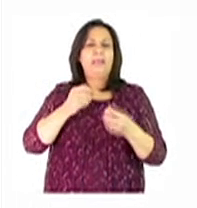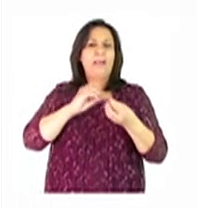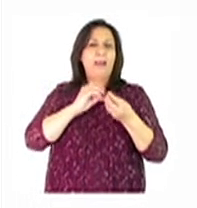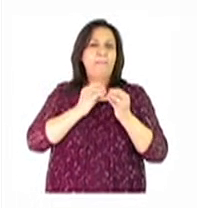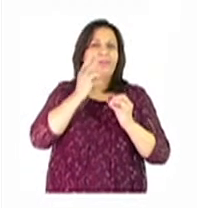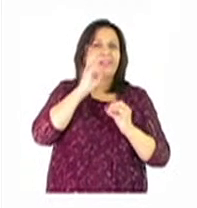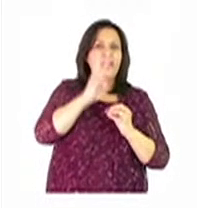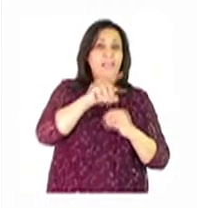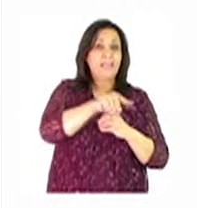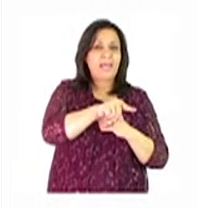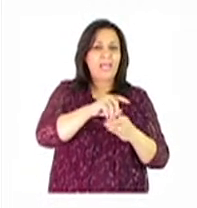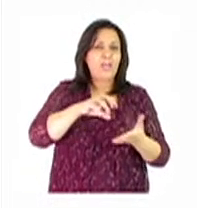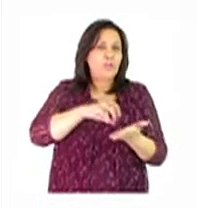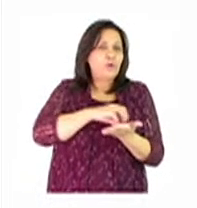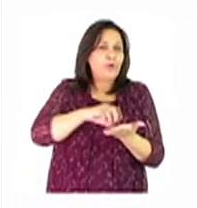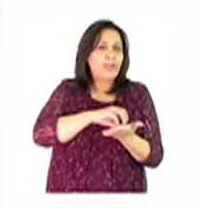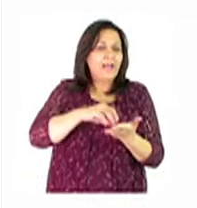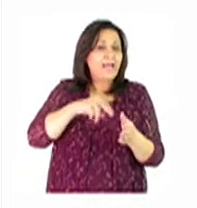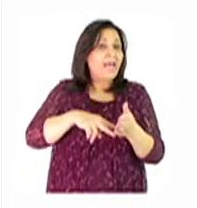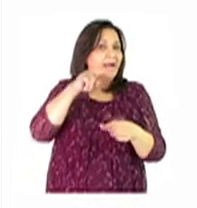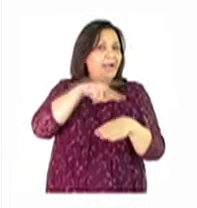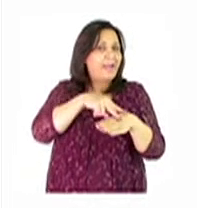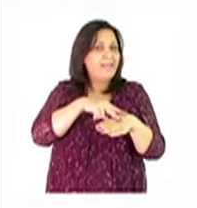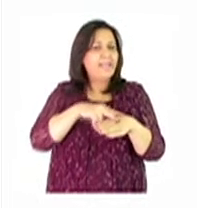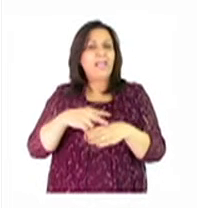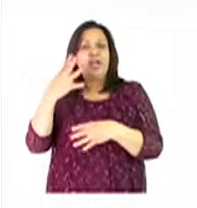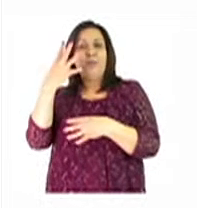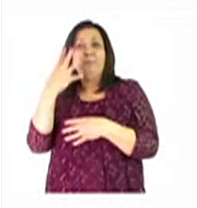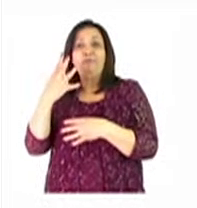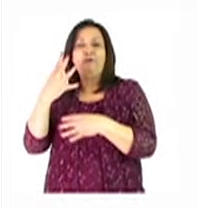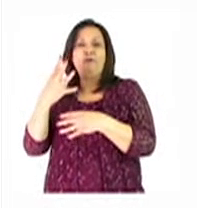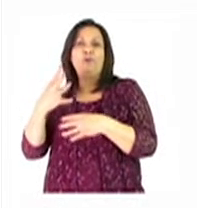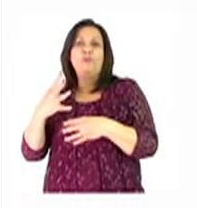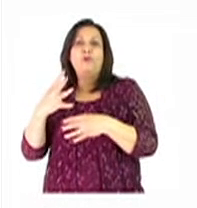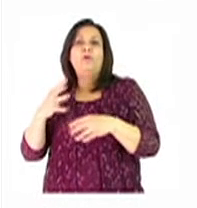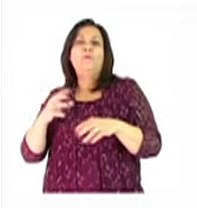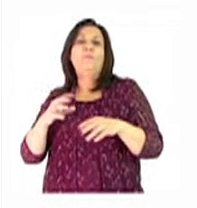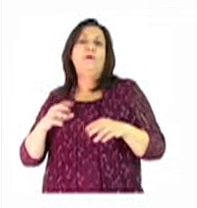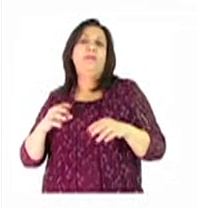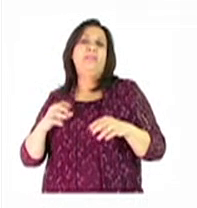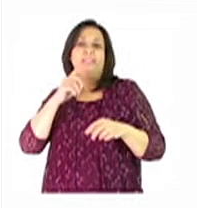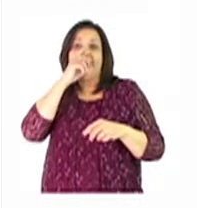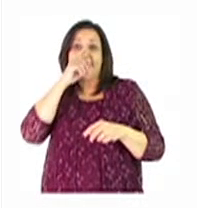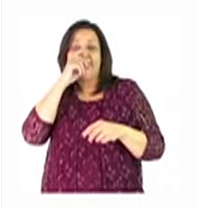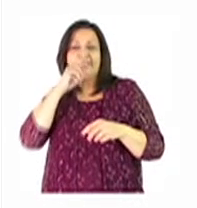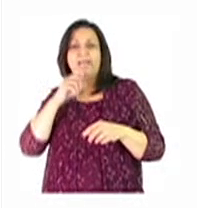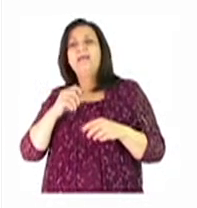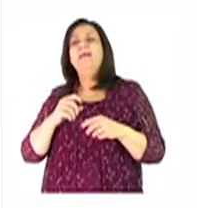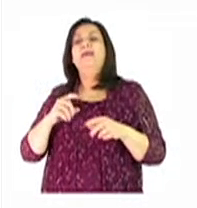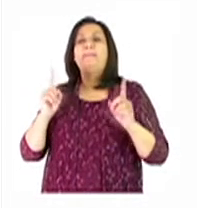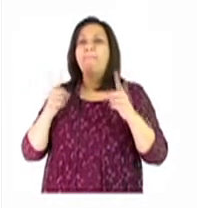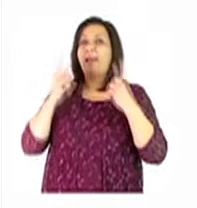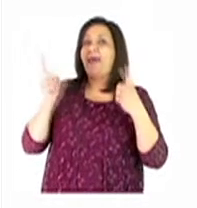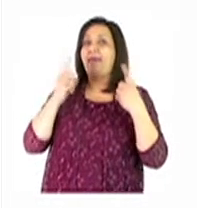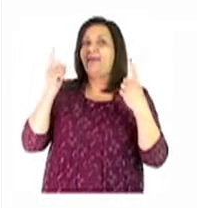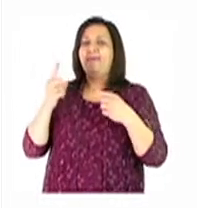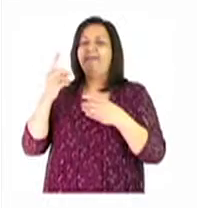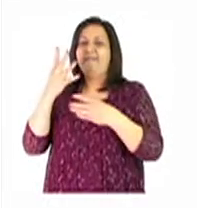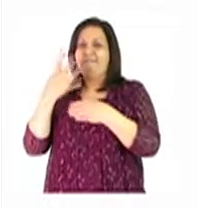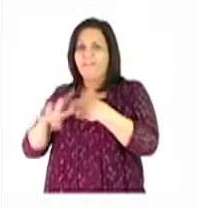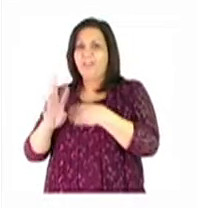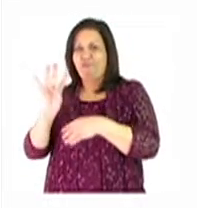car is ready. And picture number 4 is the last picture where the 2 children are